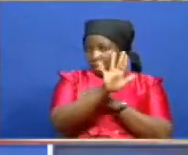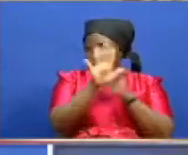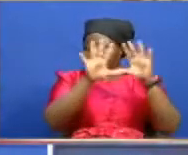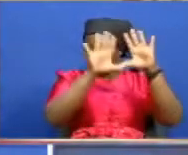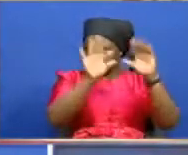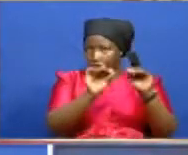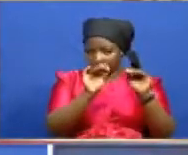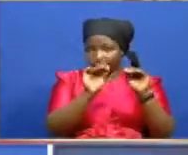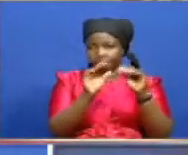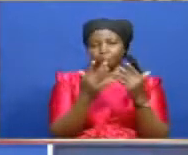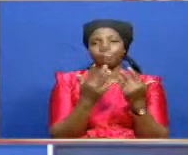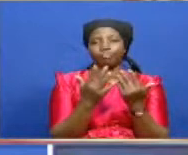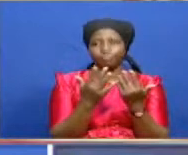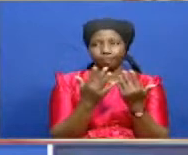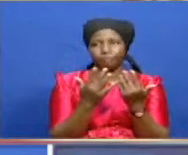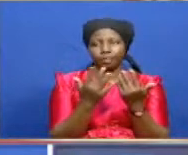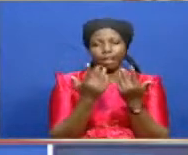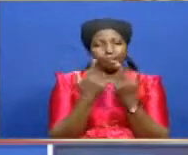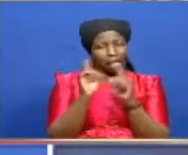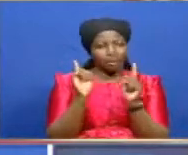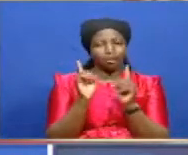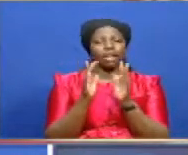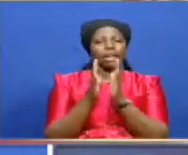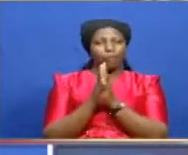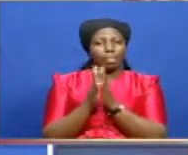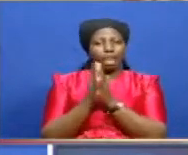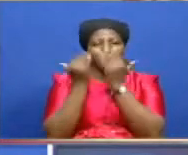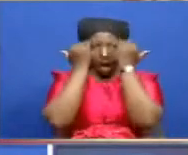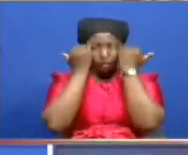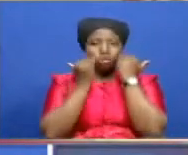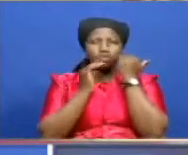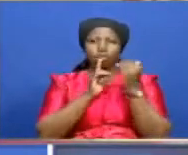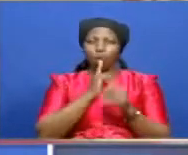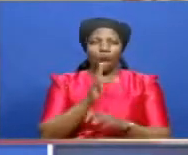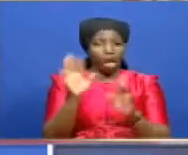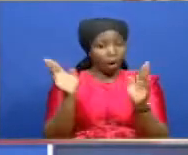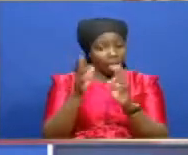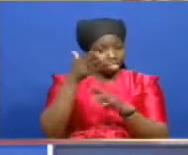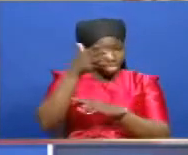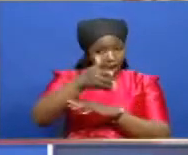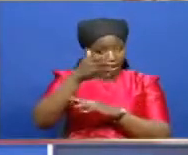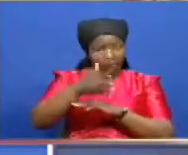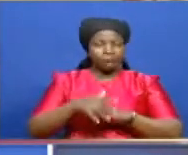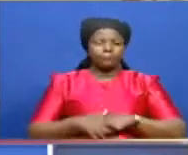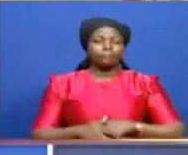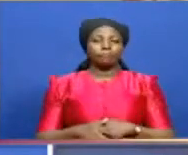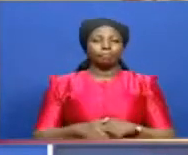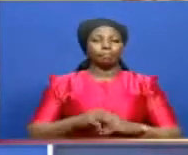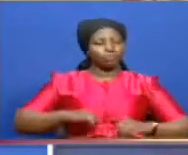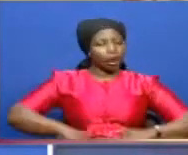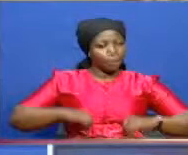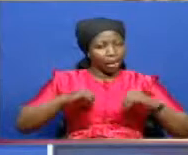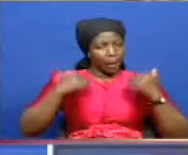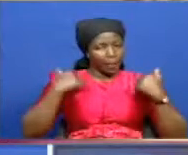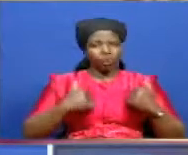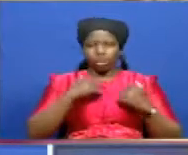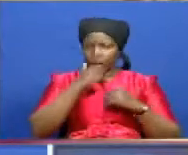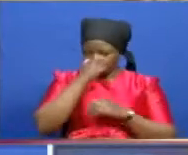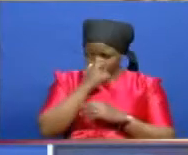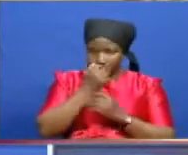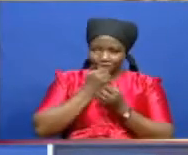budget. However, with an injunction in place, Chairman, I wish to inform you